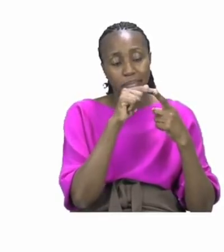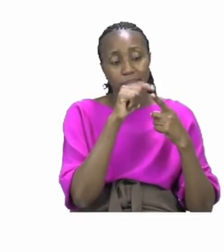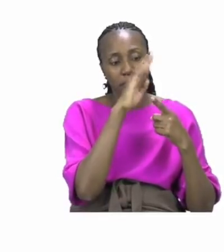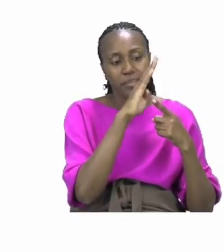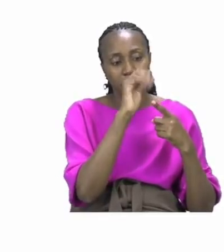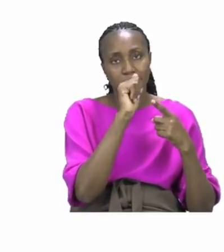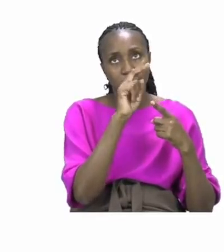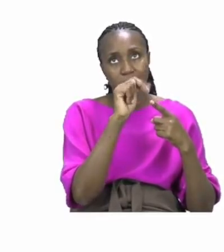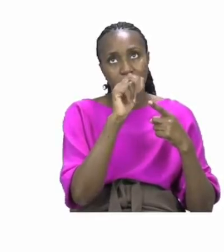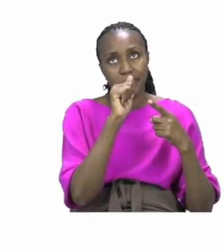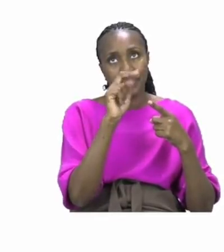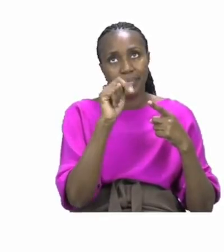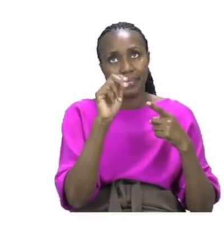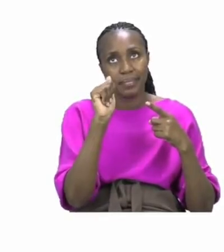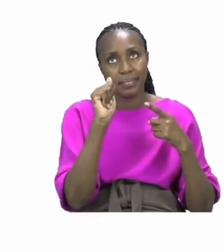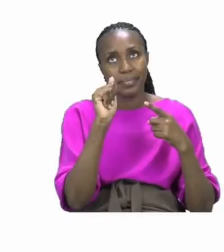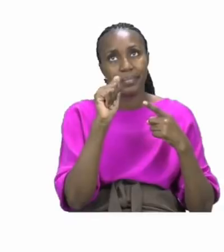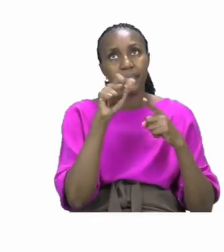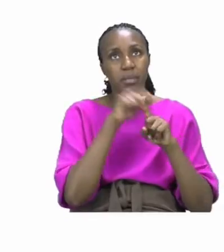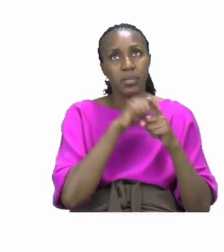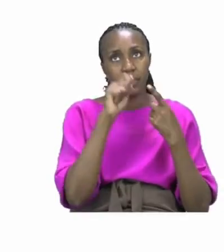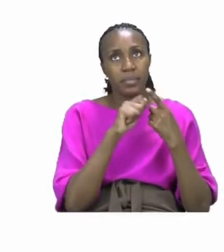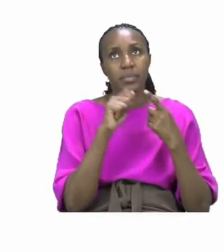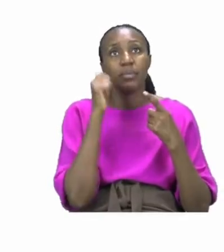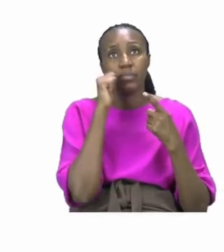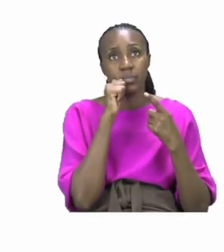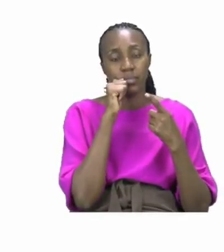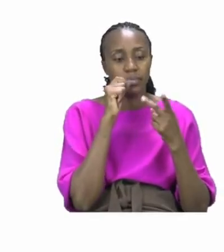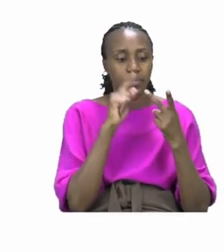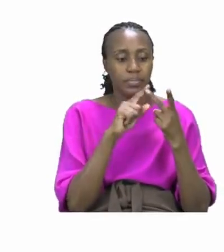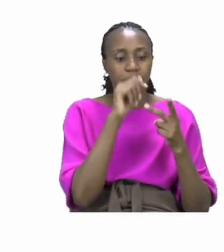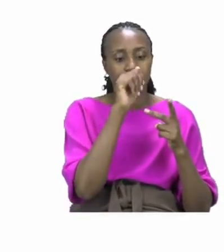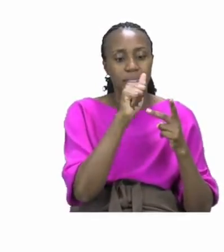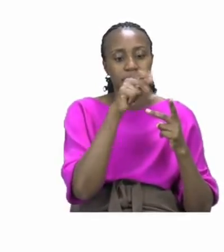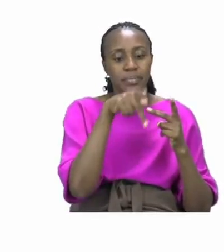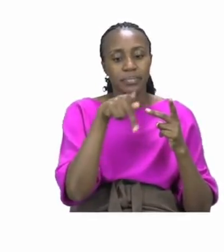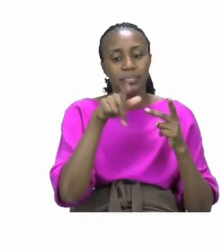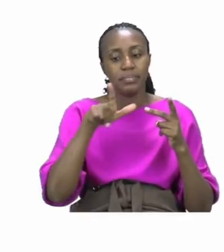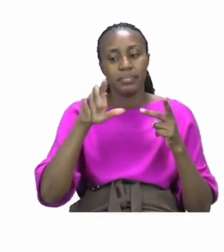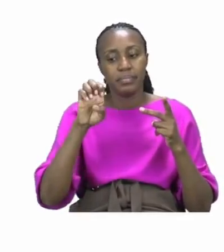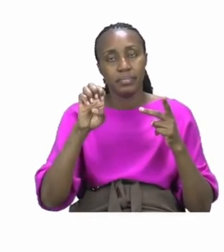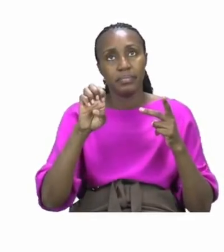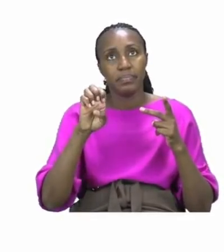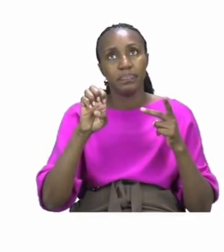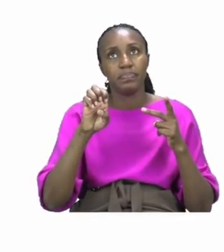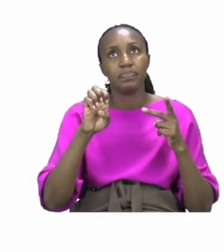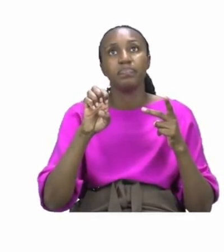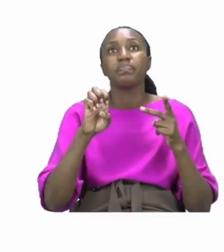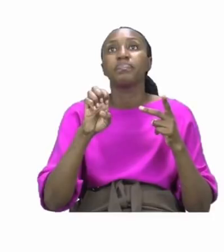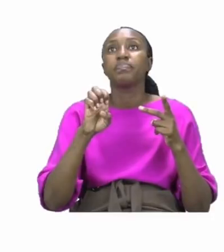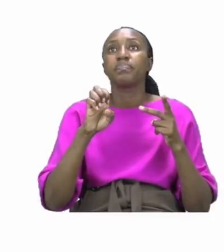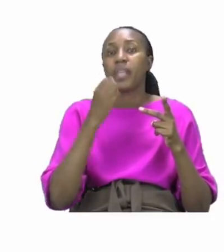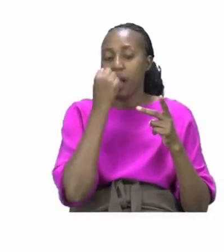we have an apple. Good job. Now the last fruit we have is